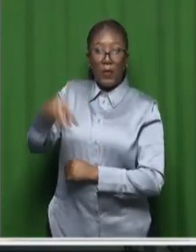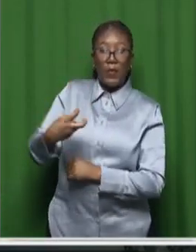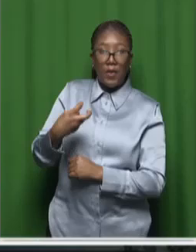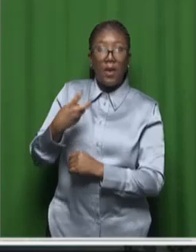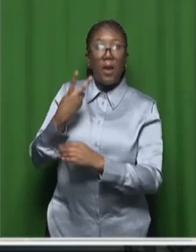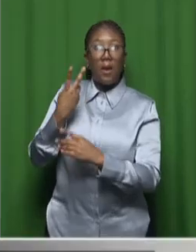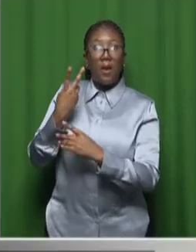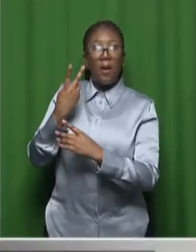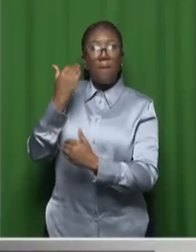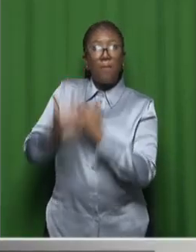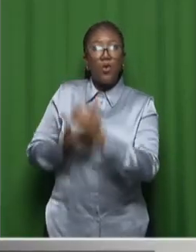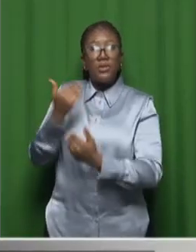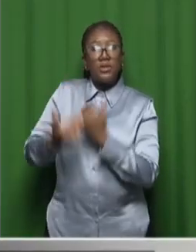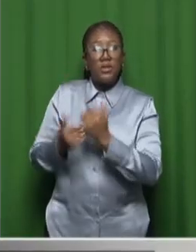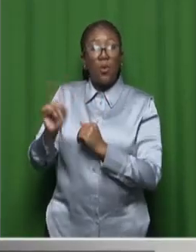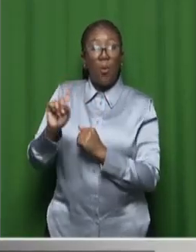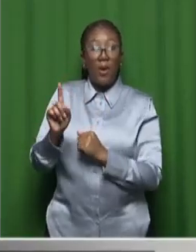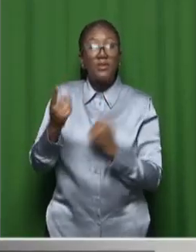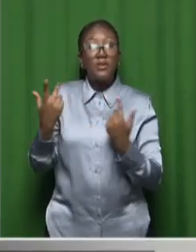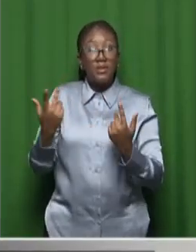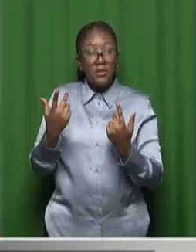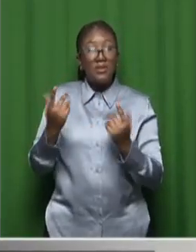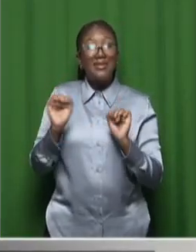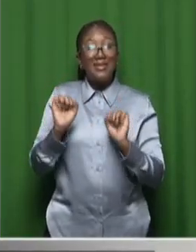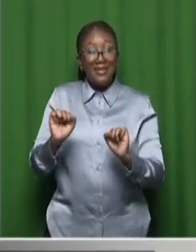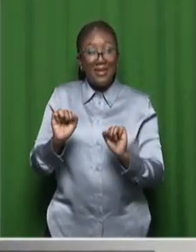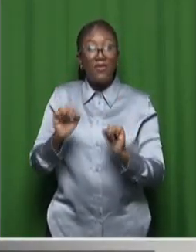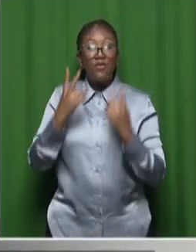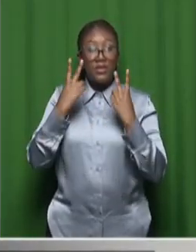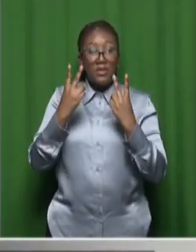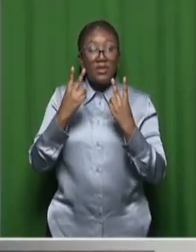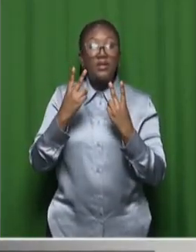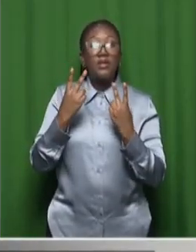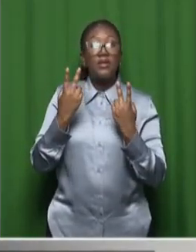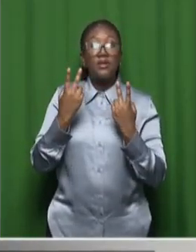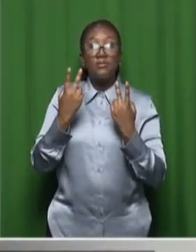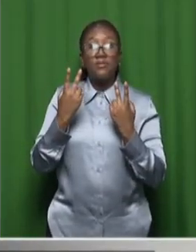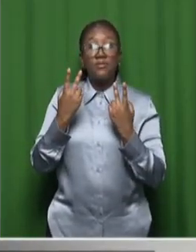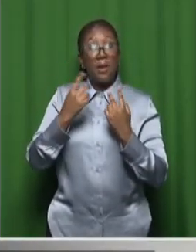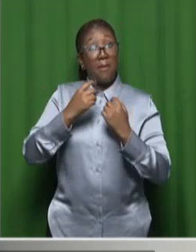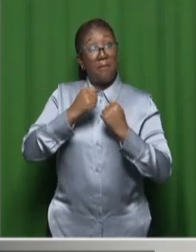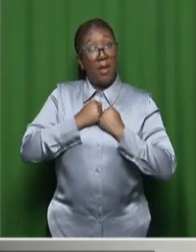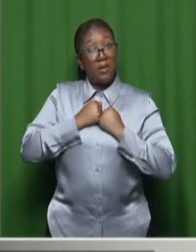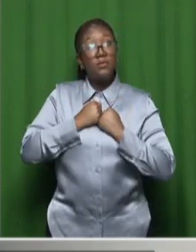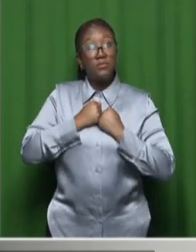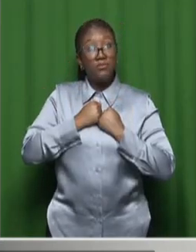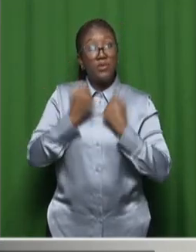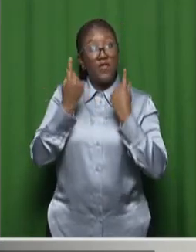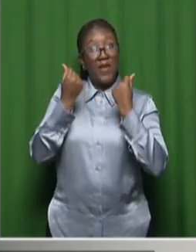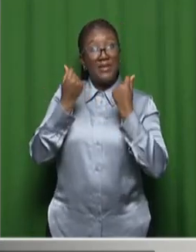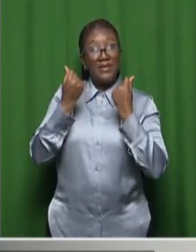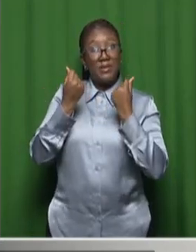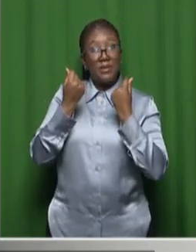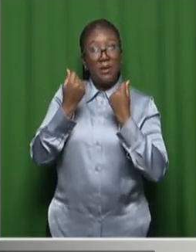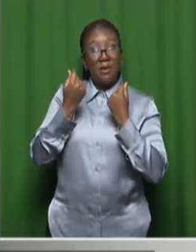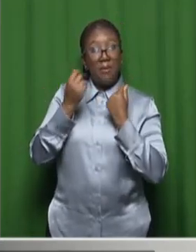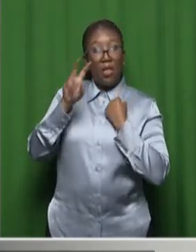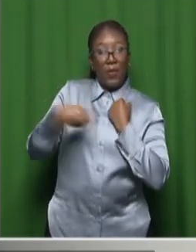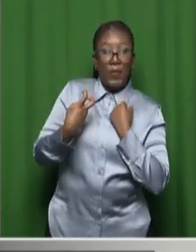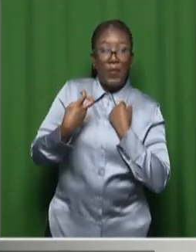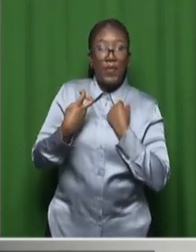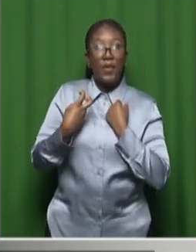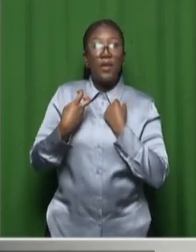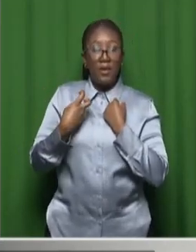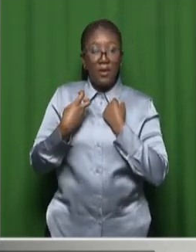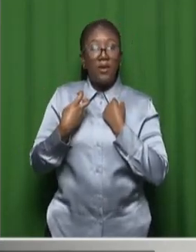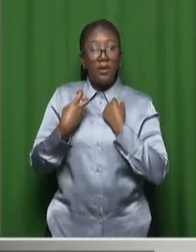What goes into that process is financial implications that would affect you, right? They also what we